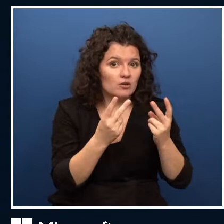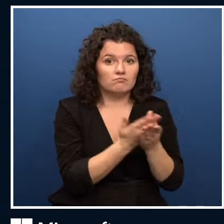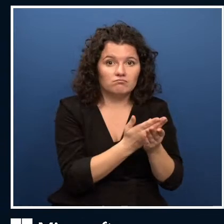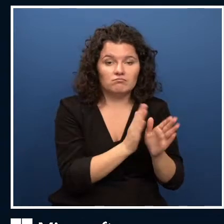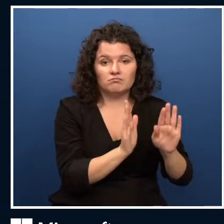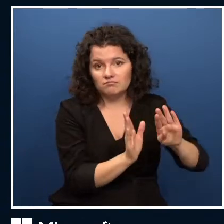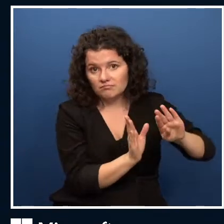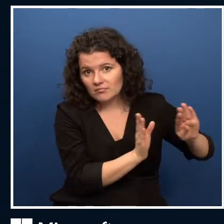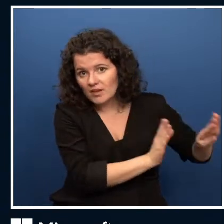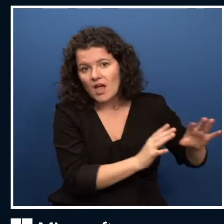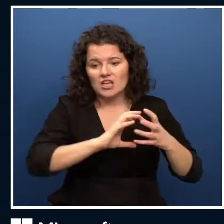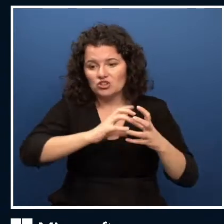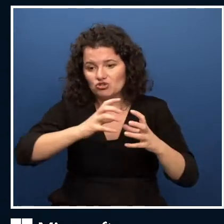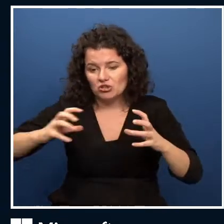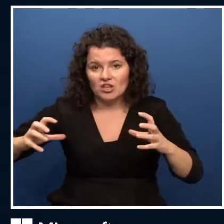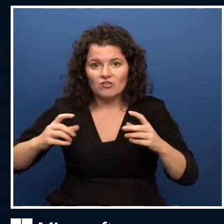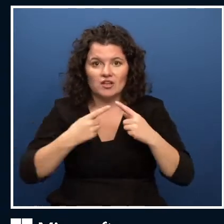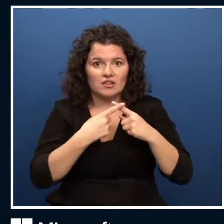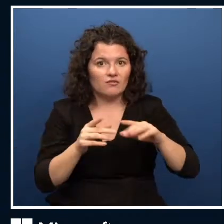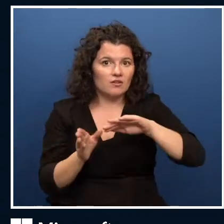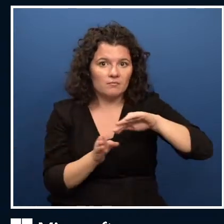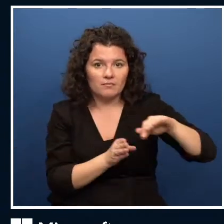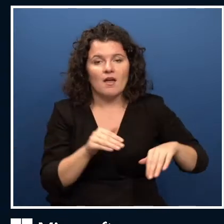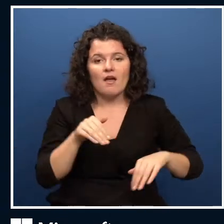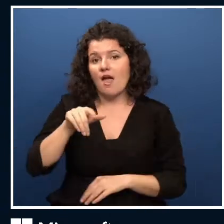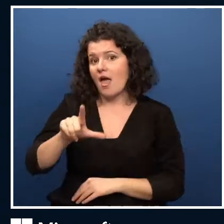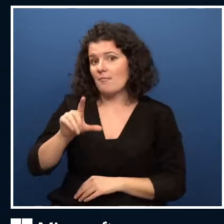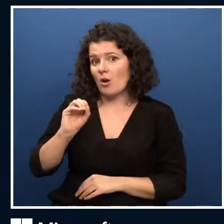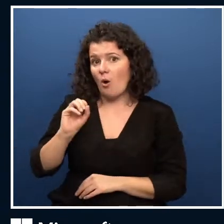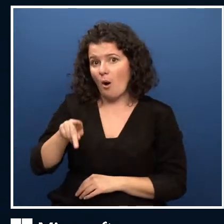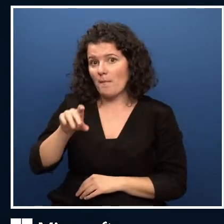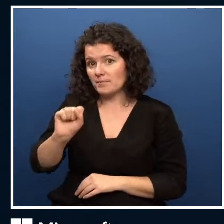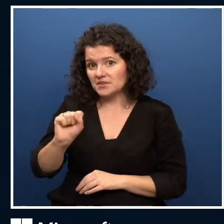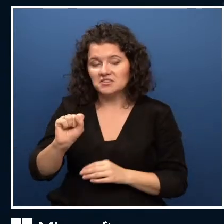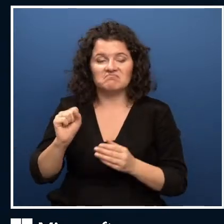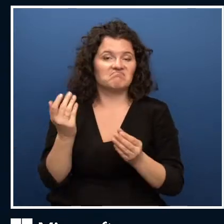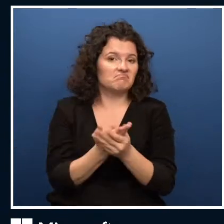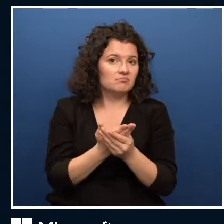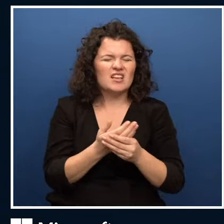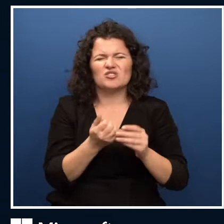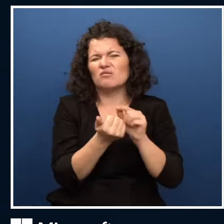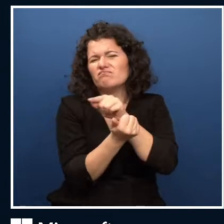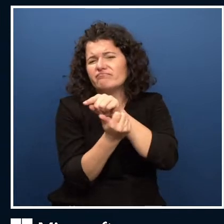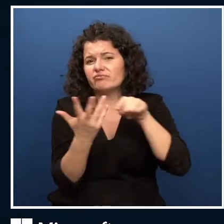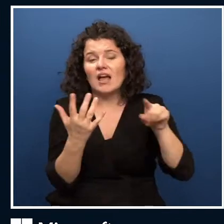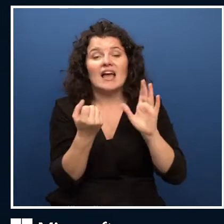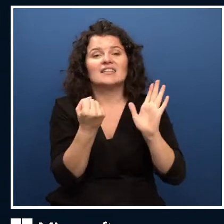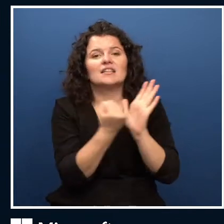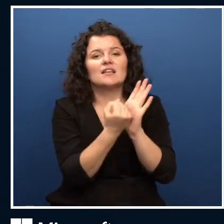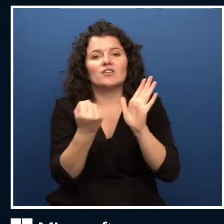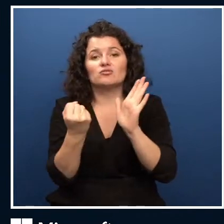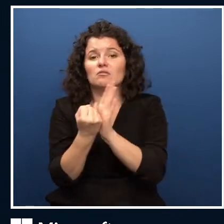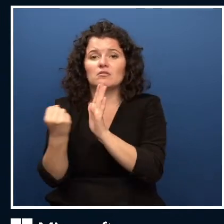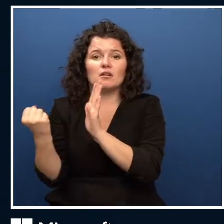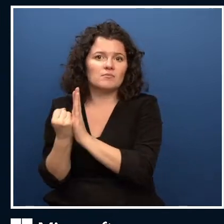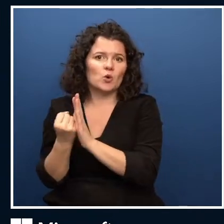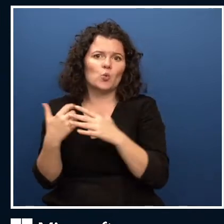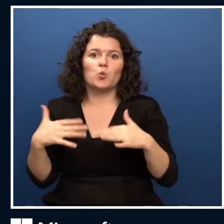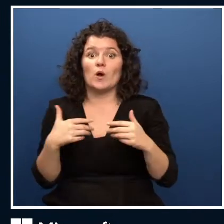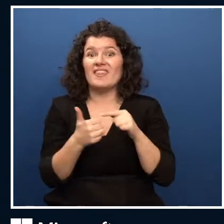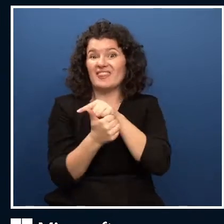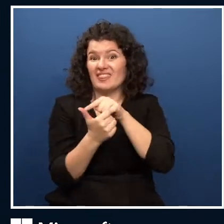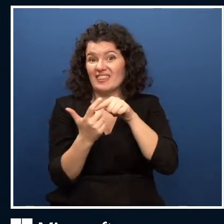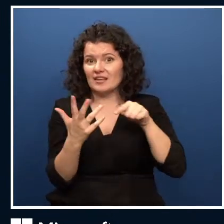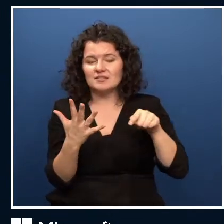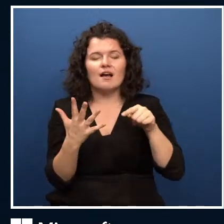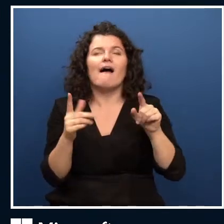something for ML ops, and then you also get the certification. I think those really are the things that are the basics